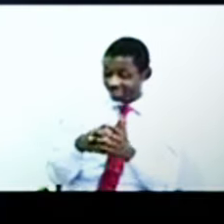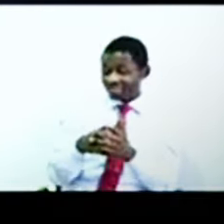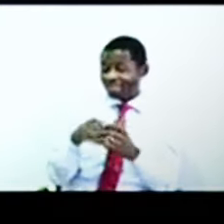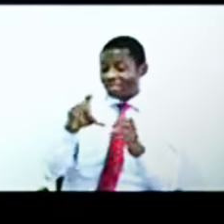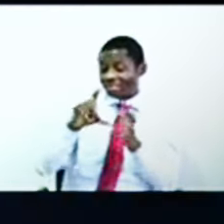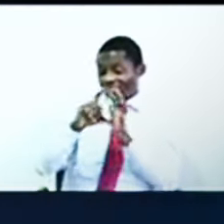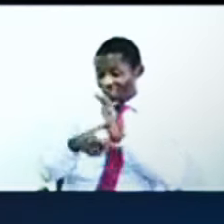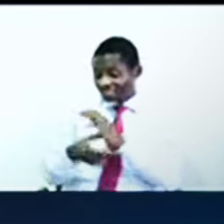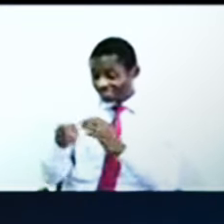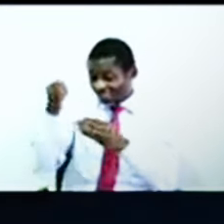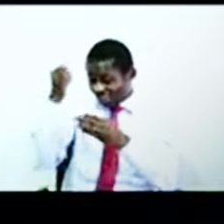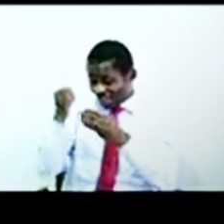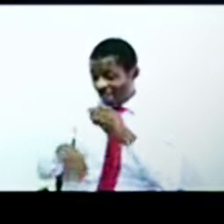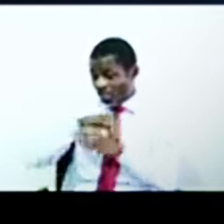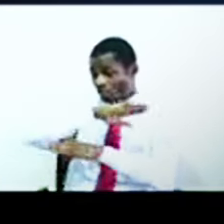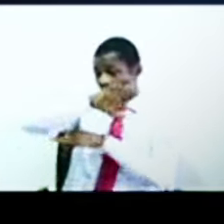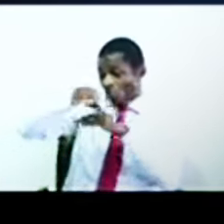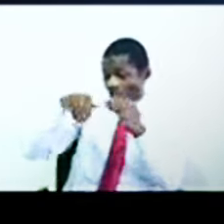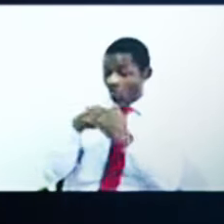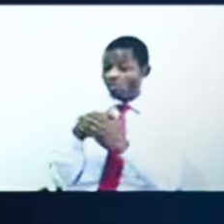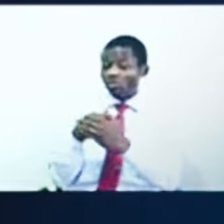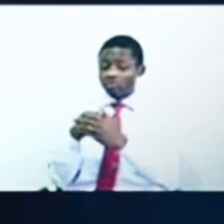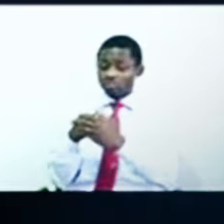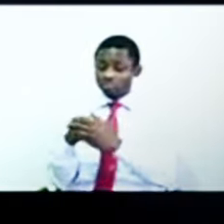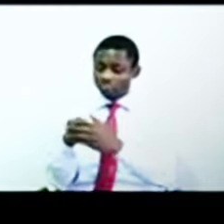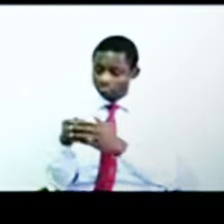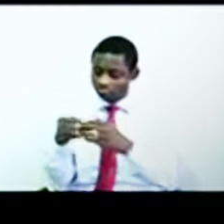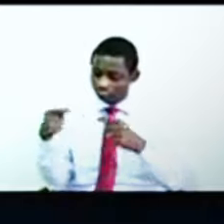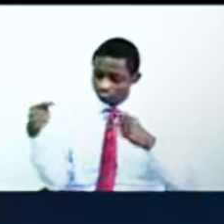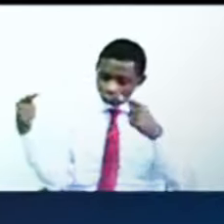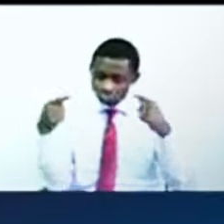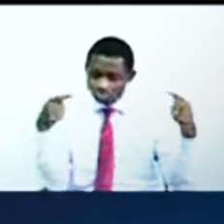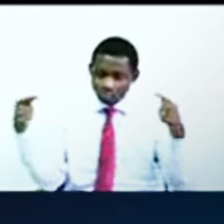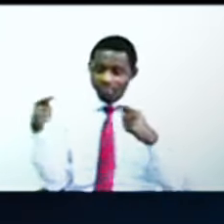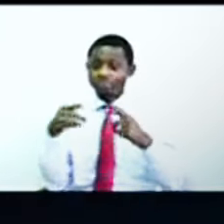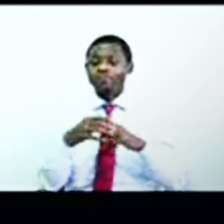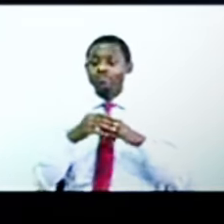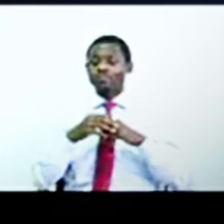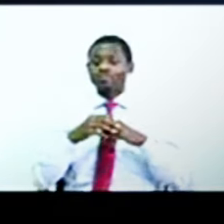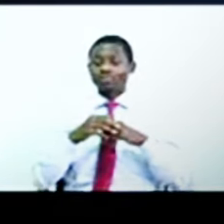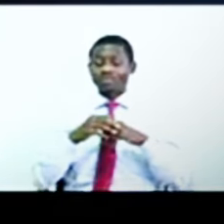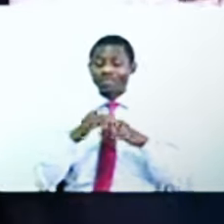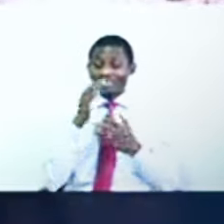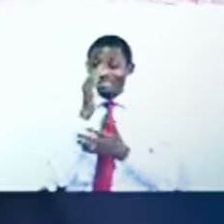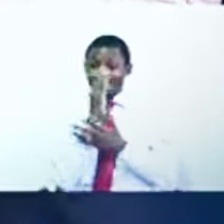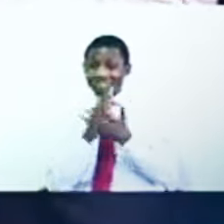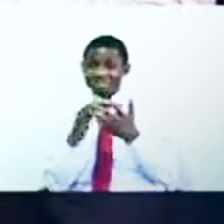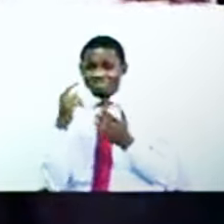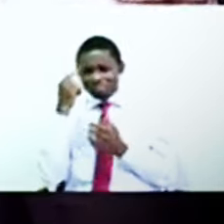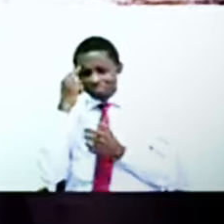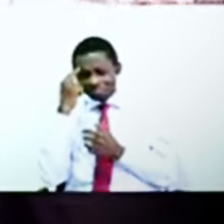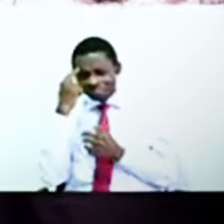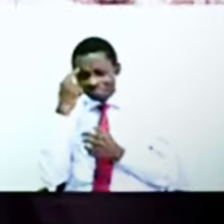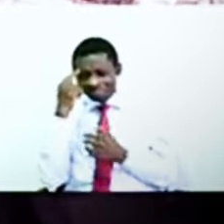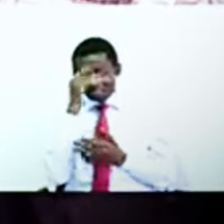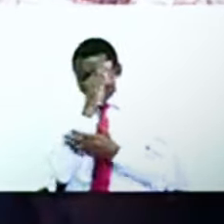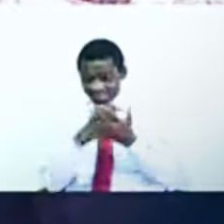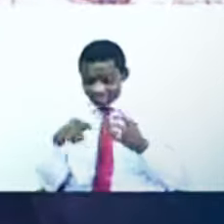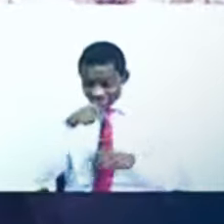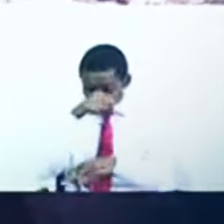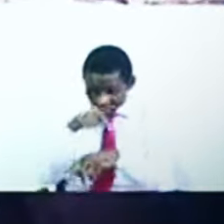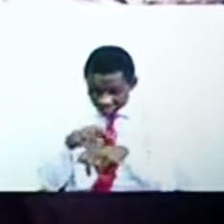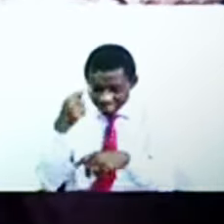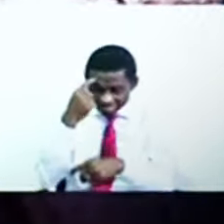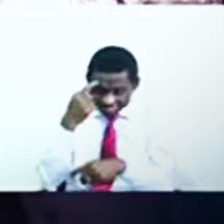argument, nin tanka odia hye asem no mu denti. Now sometimes we want to think that certain people and